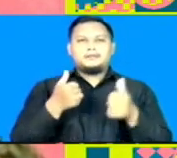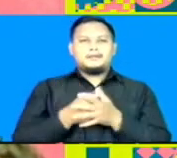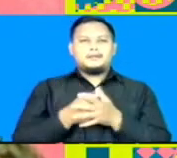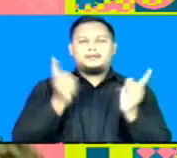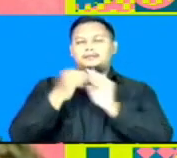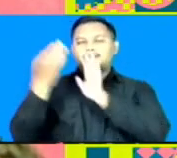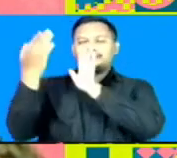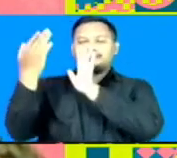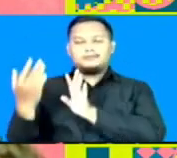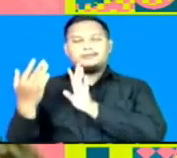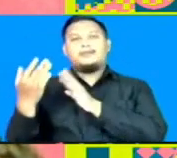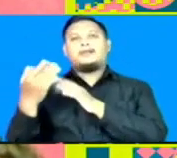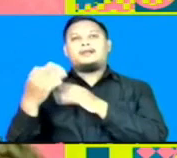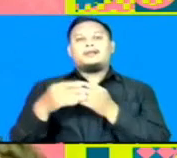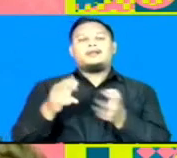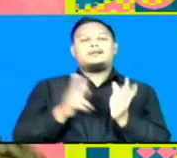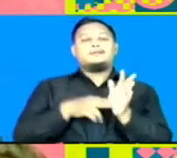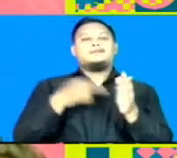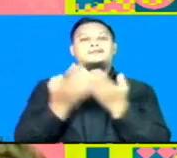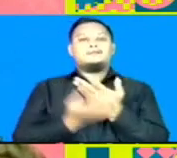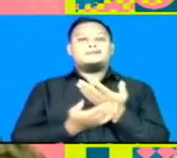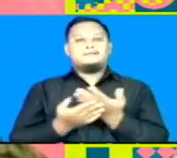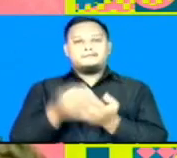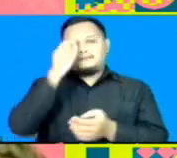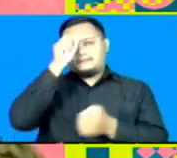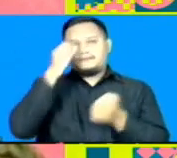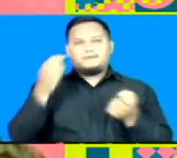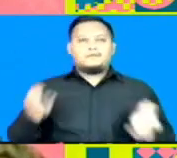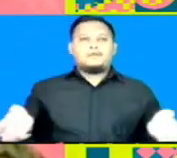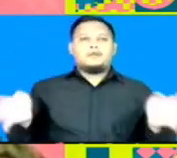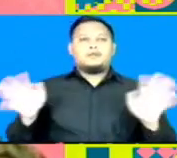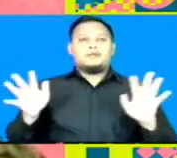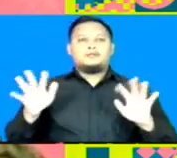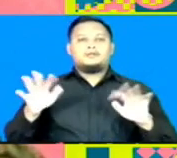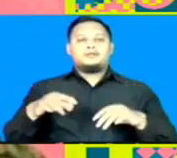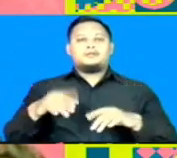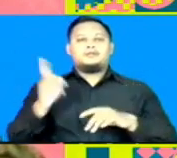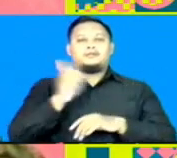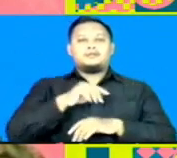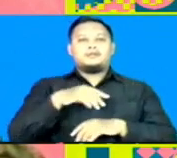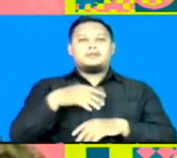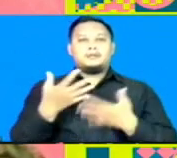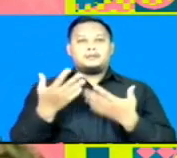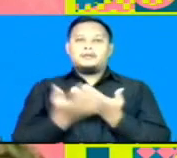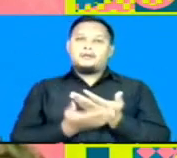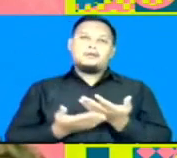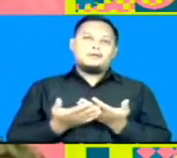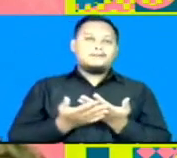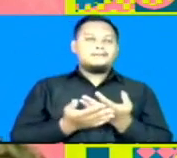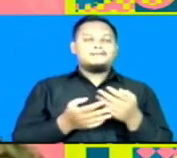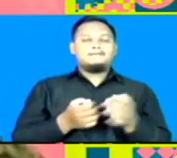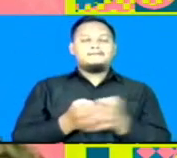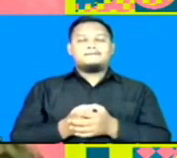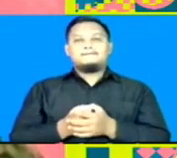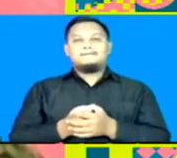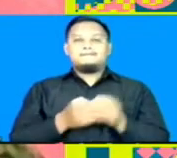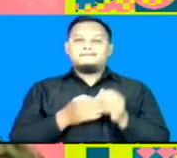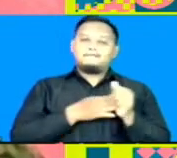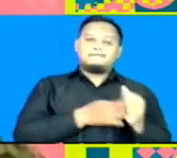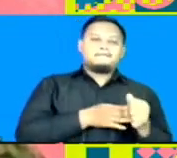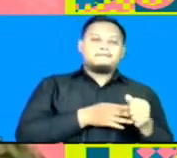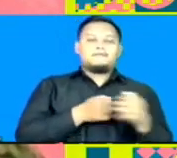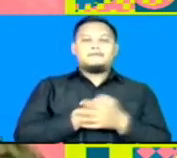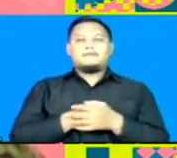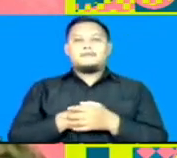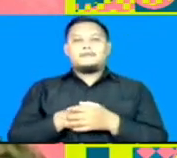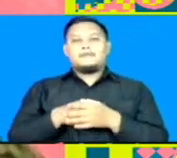in governing and humanities, Pancasila unpacked five core values that become the blueprint for our national development plan